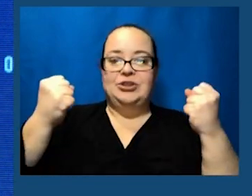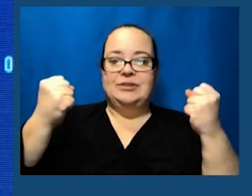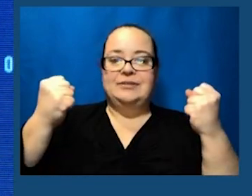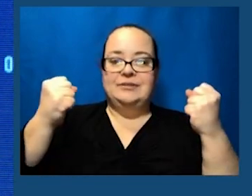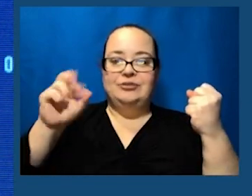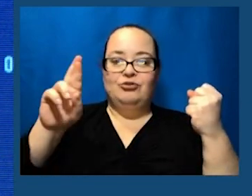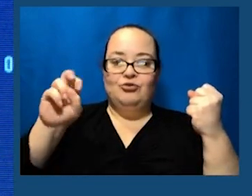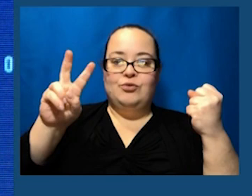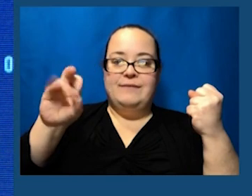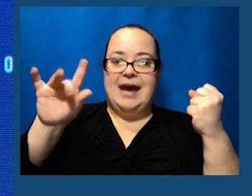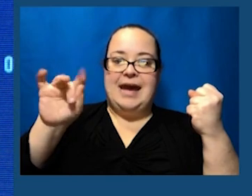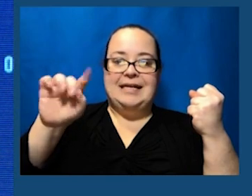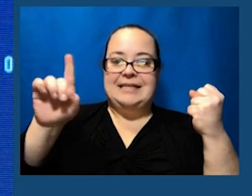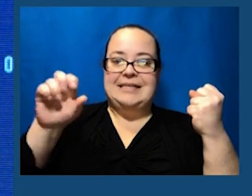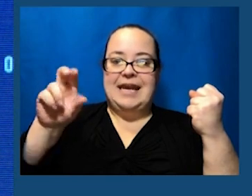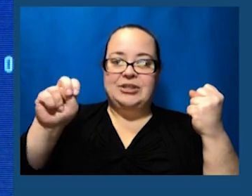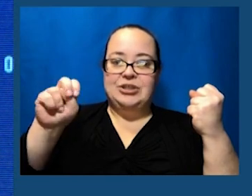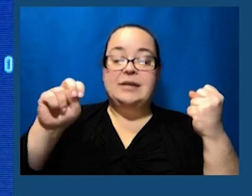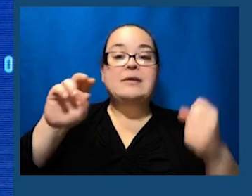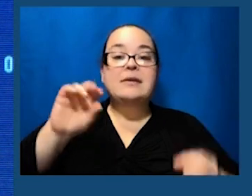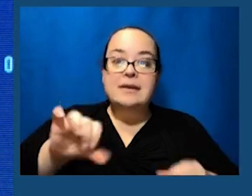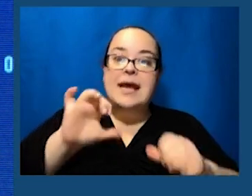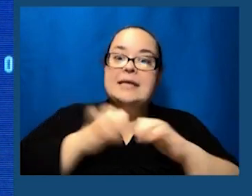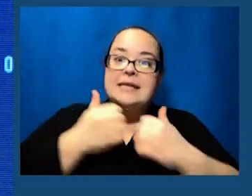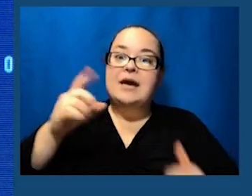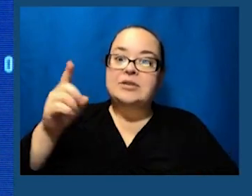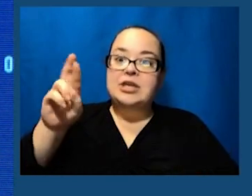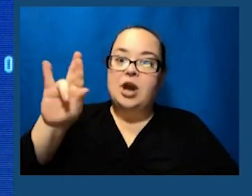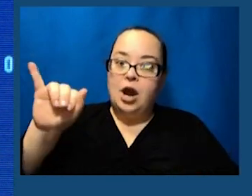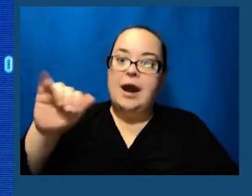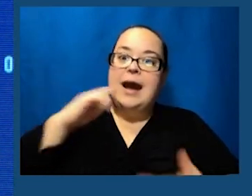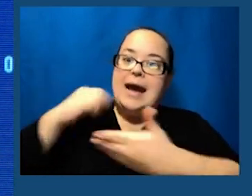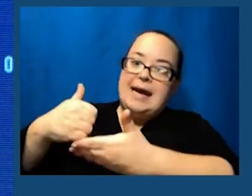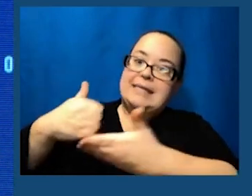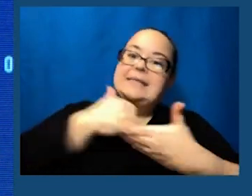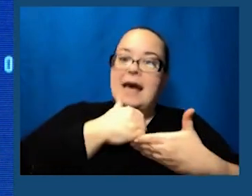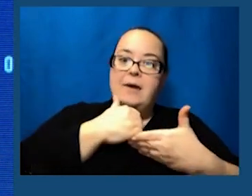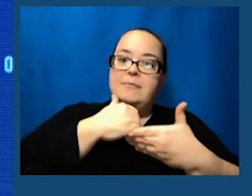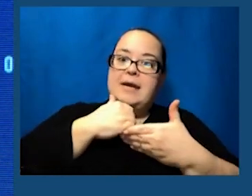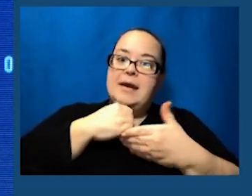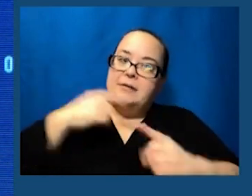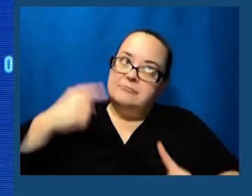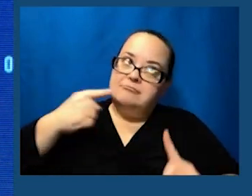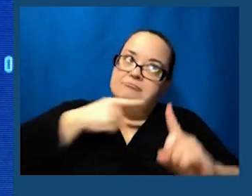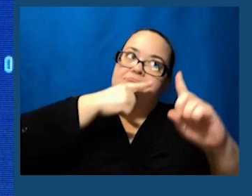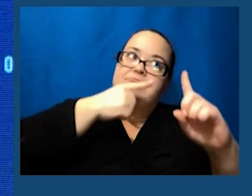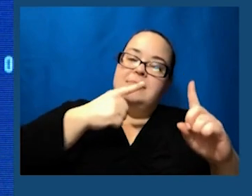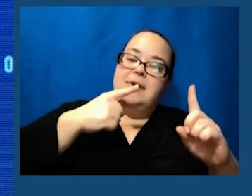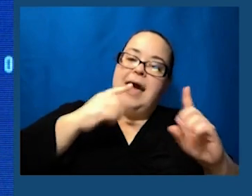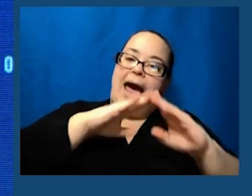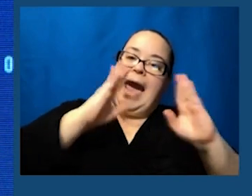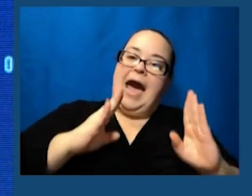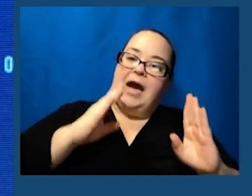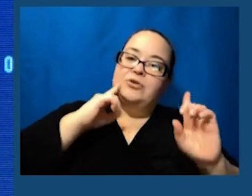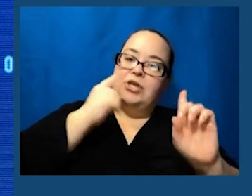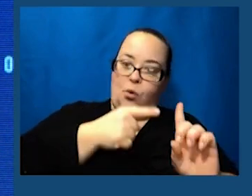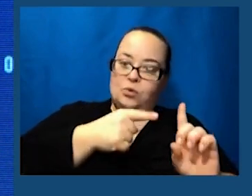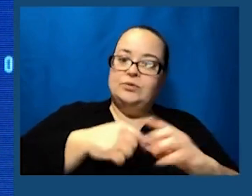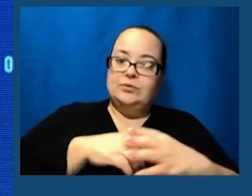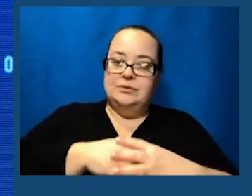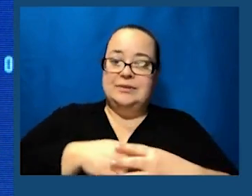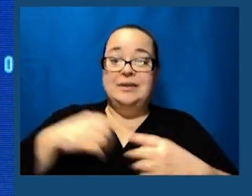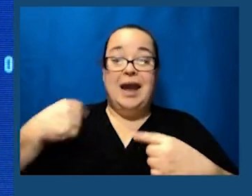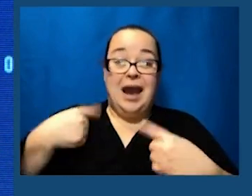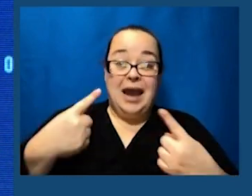DRI is helping us to meet our goals to achieve housing. So up to now, DRI has resulted